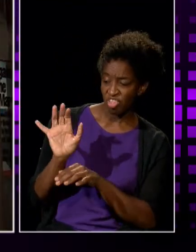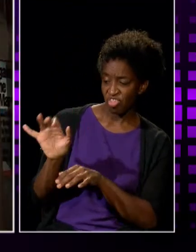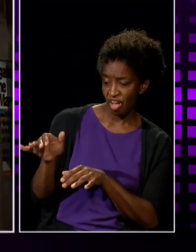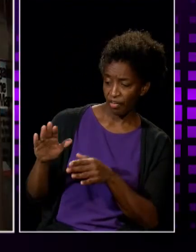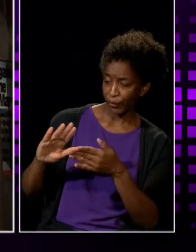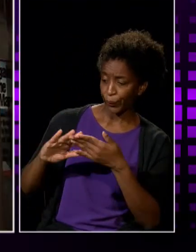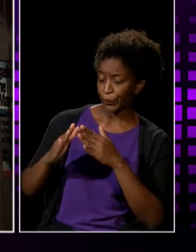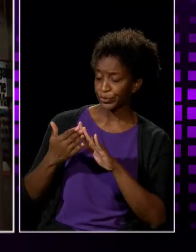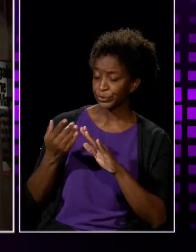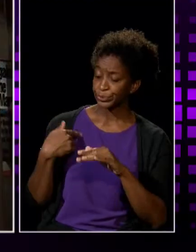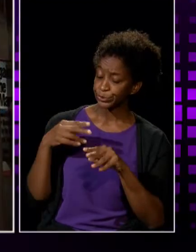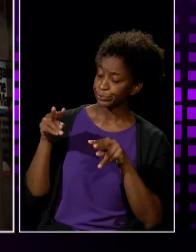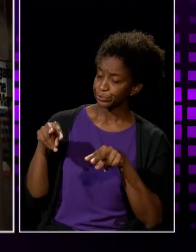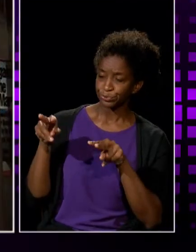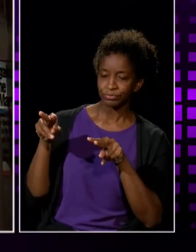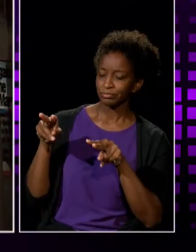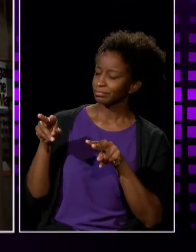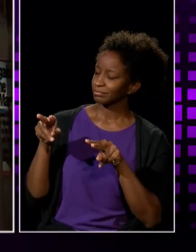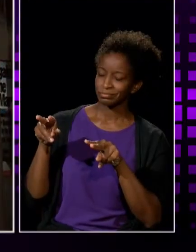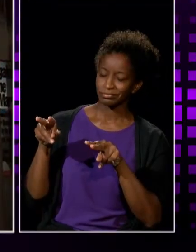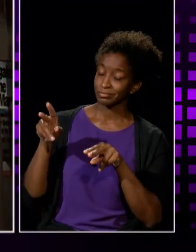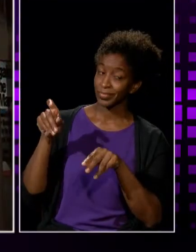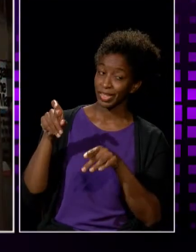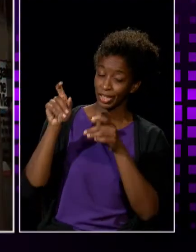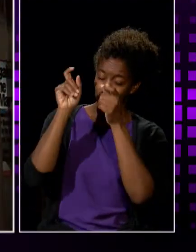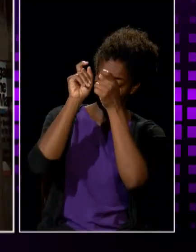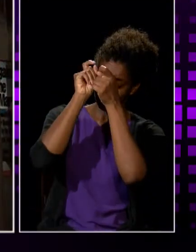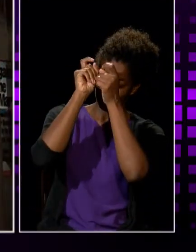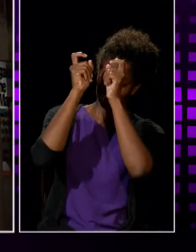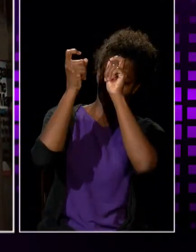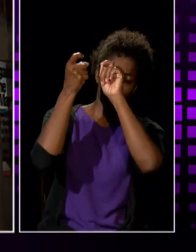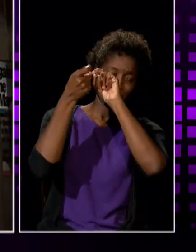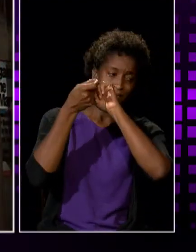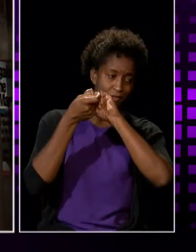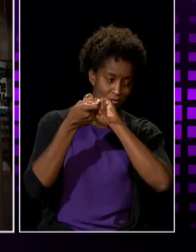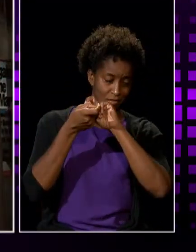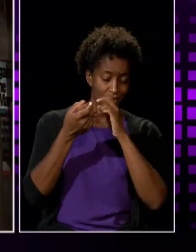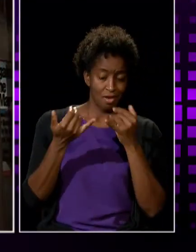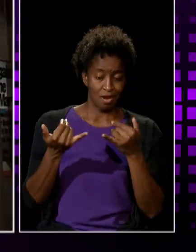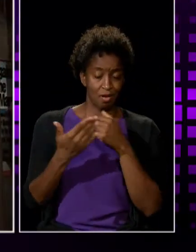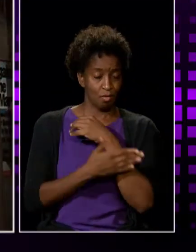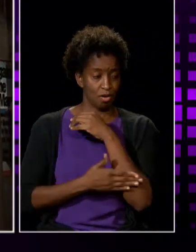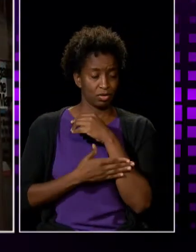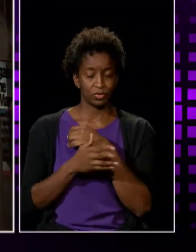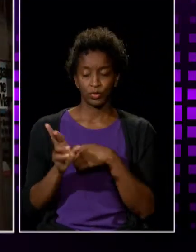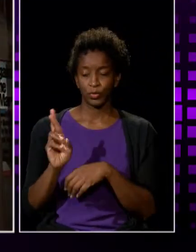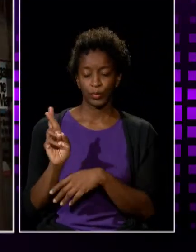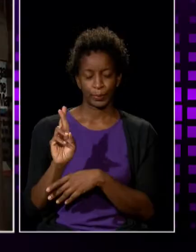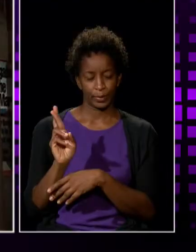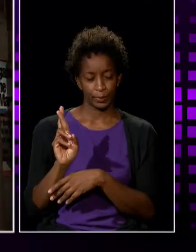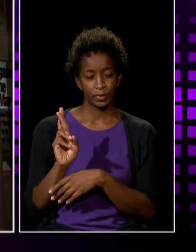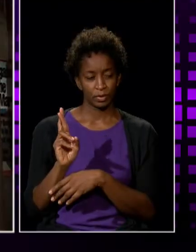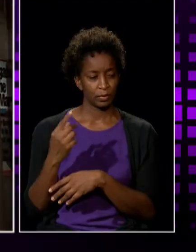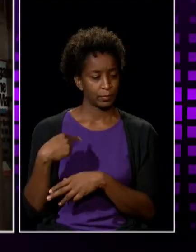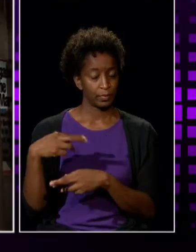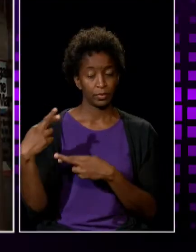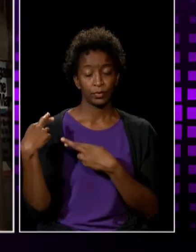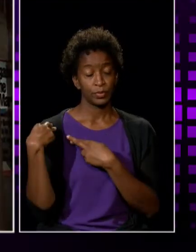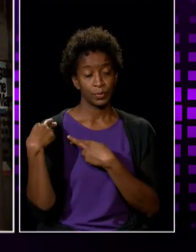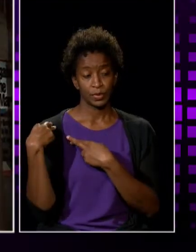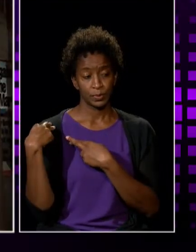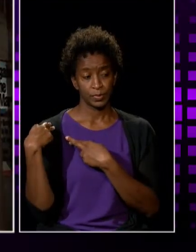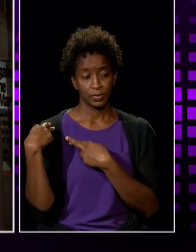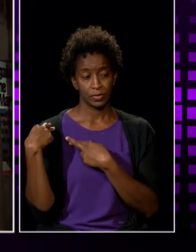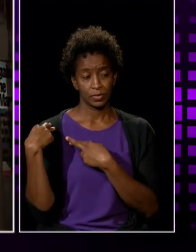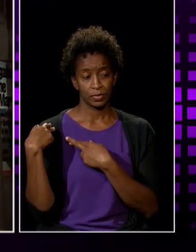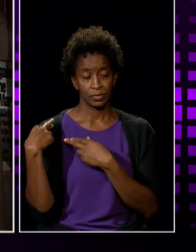Barbados, and that in our country, in the Republic Barbados, it is our responsibility never to throw away